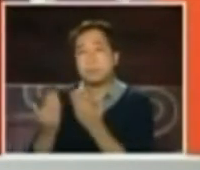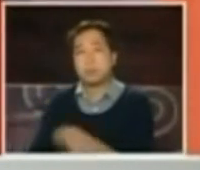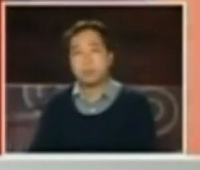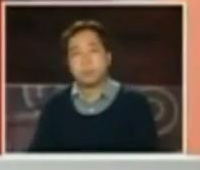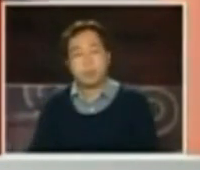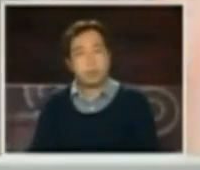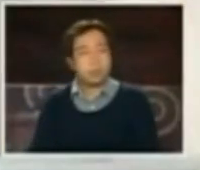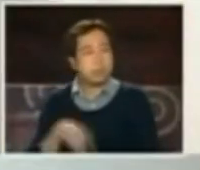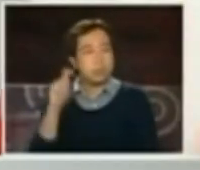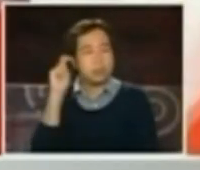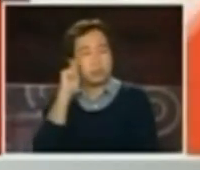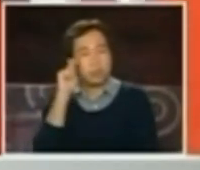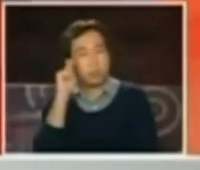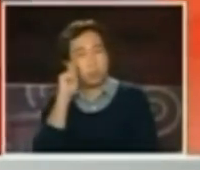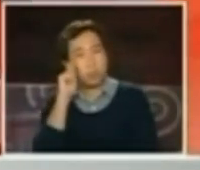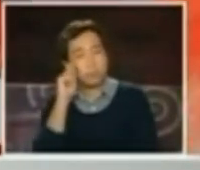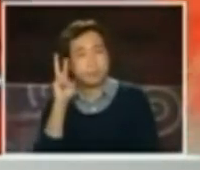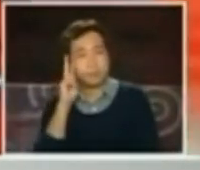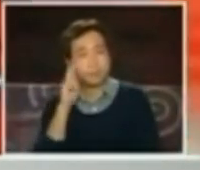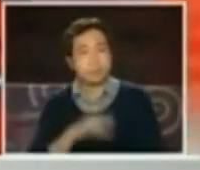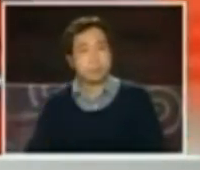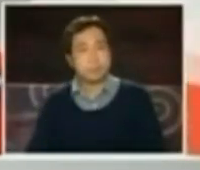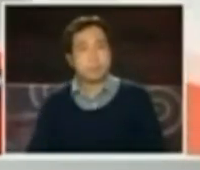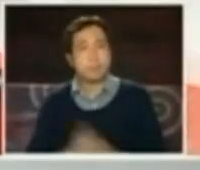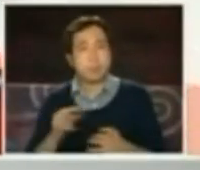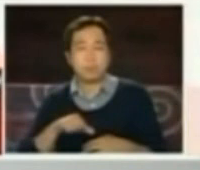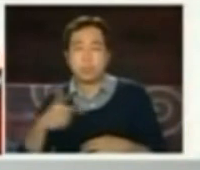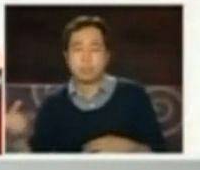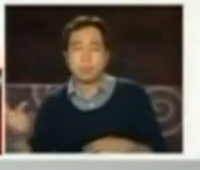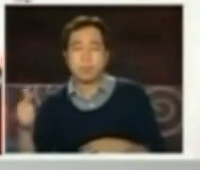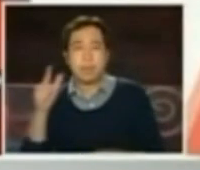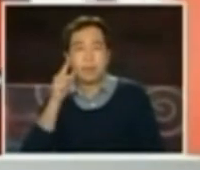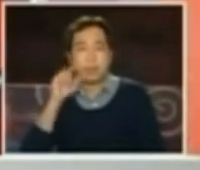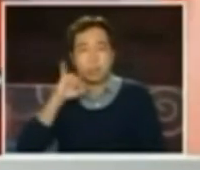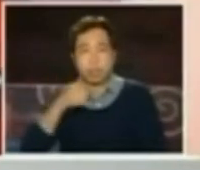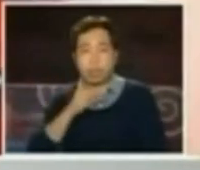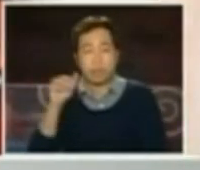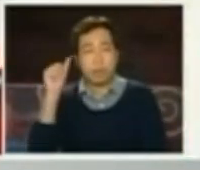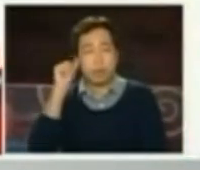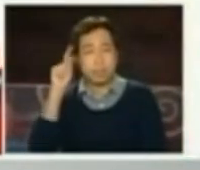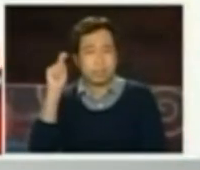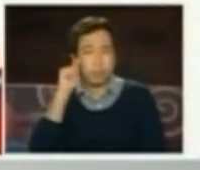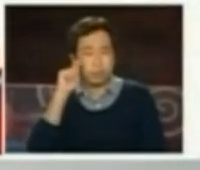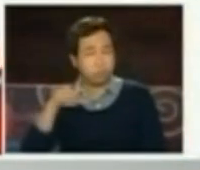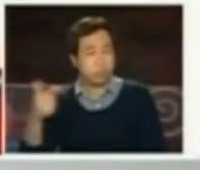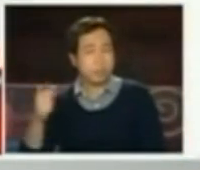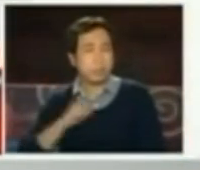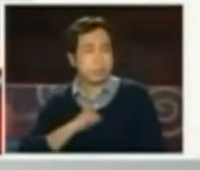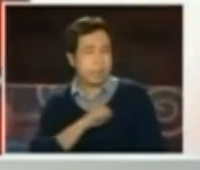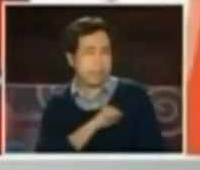All right, let's go over to the Senate very quickly with LJ and Adele, who's joined by one of the senator judges. So, Adele and LJ, go